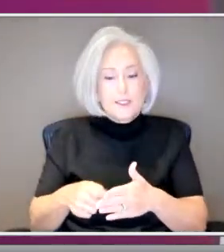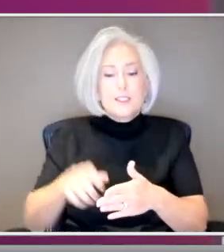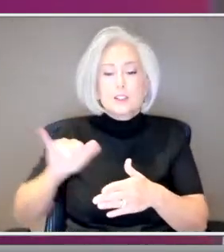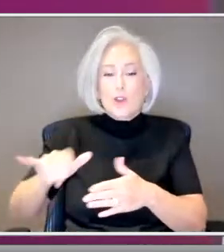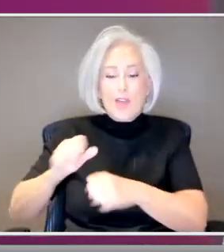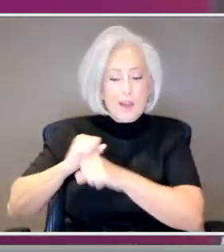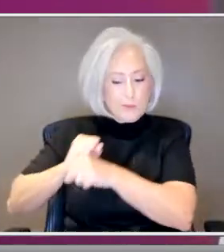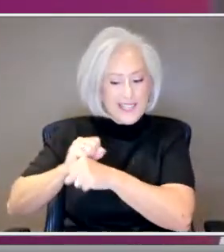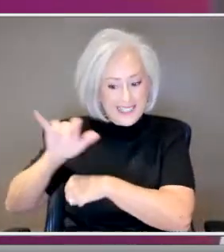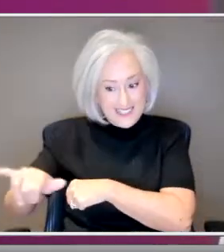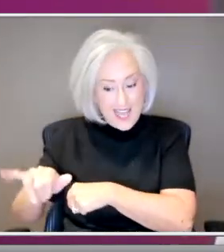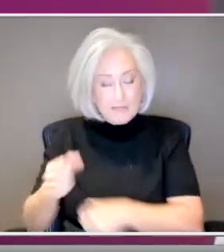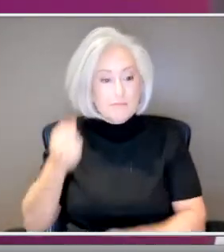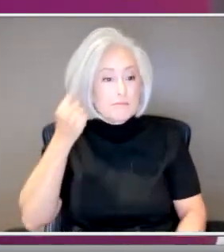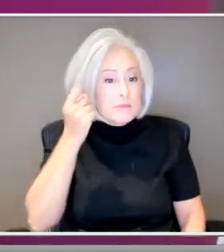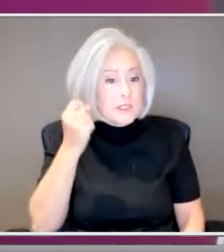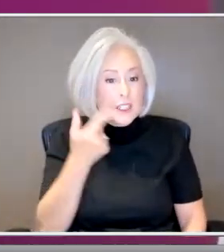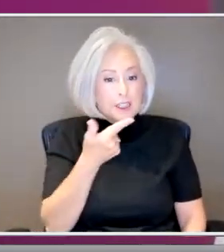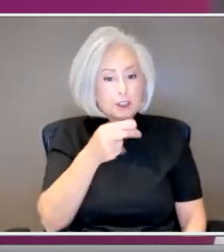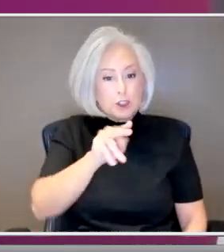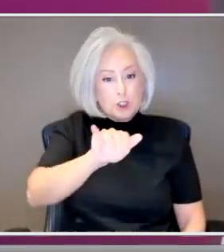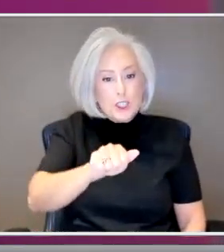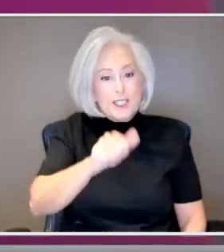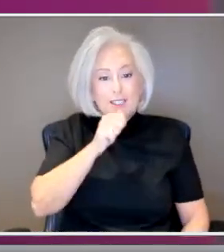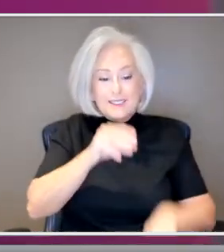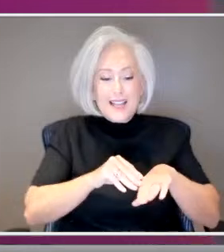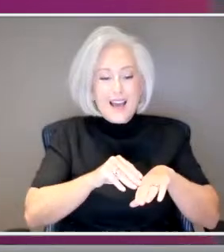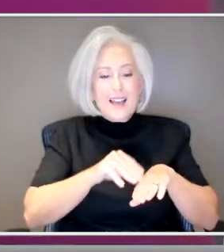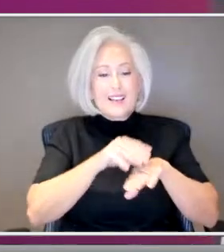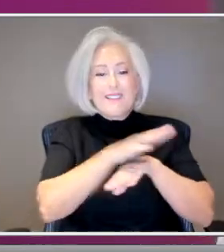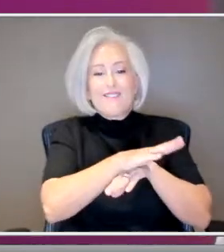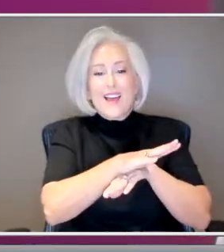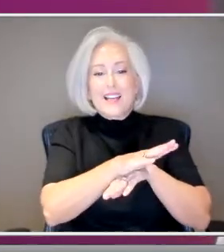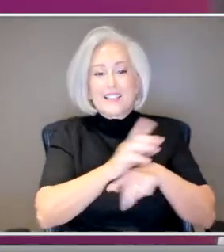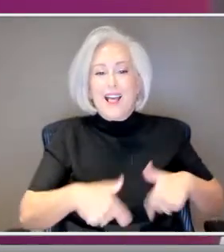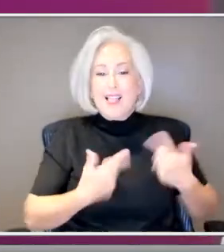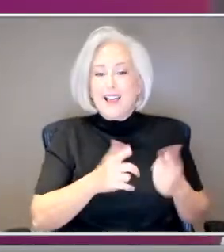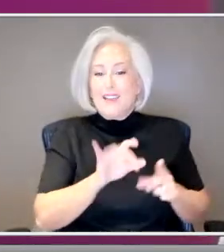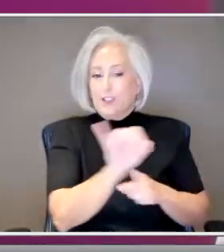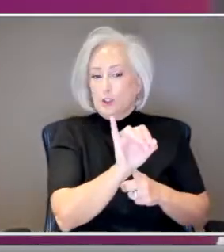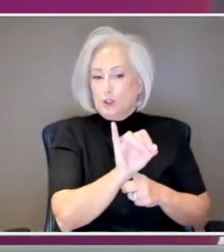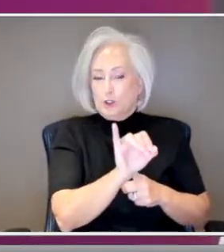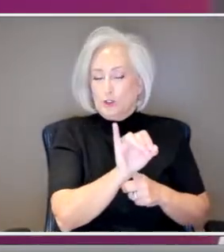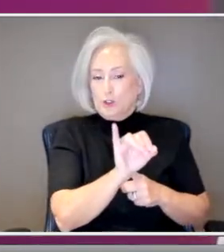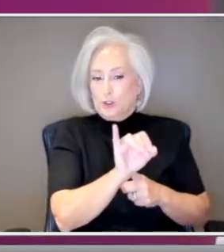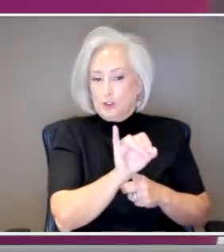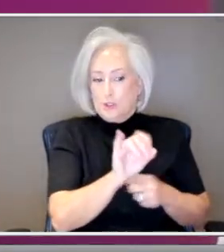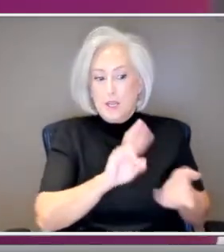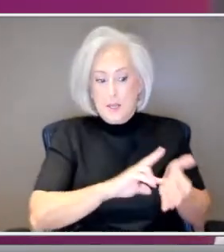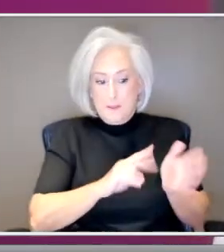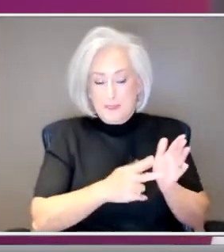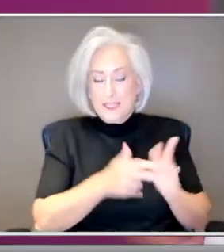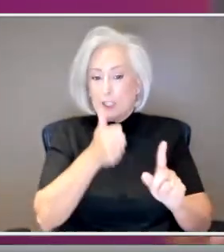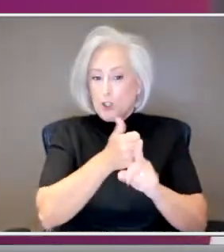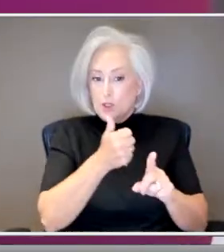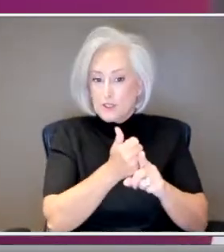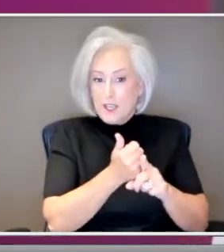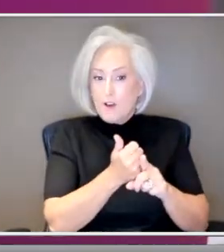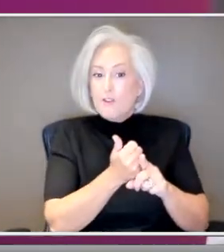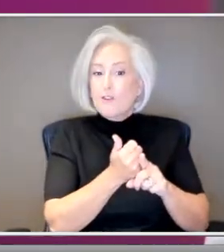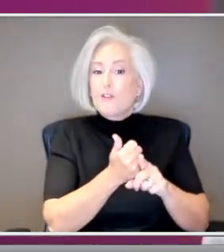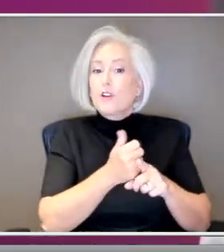not apply to life insurance. So if you carry a genetic mutation or variation,